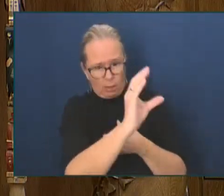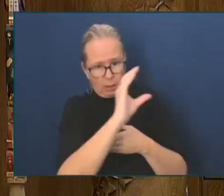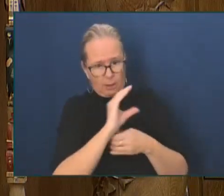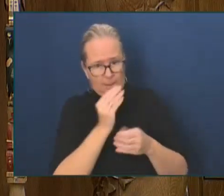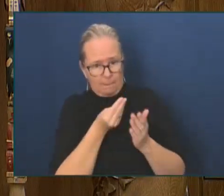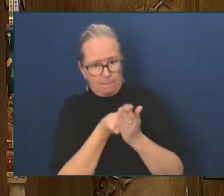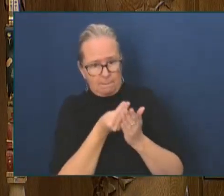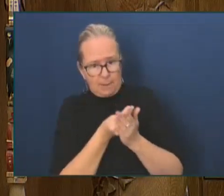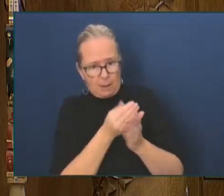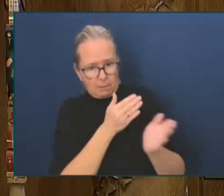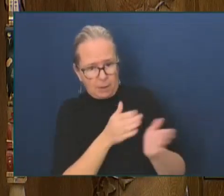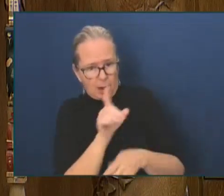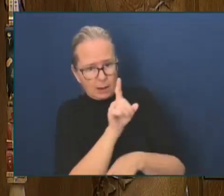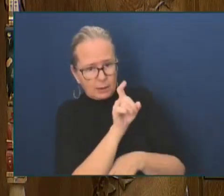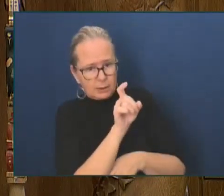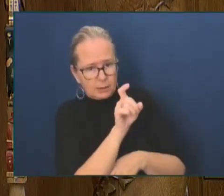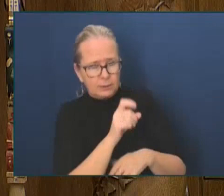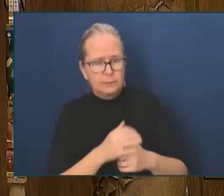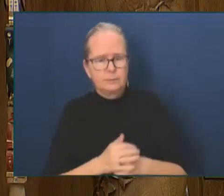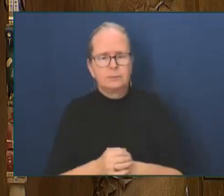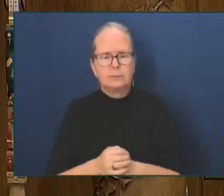Minister of Children and Family Development.